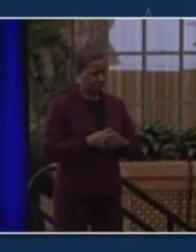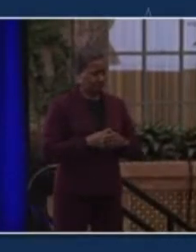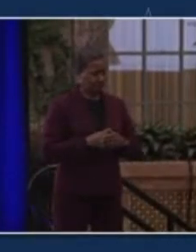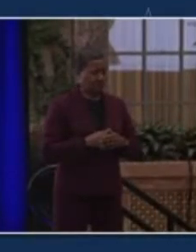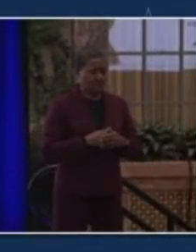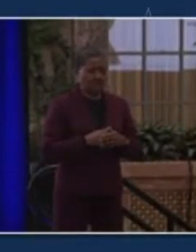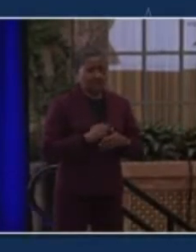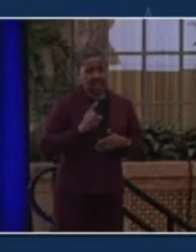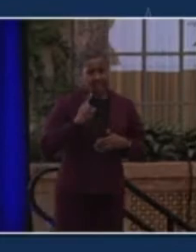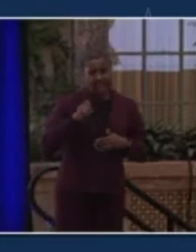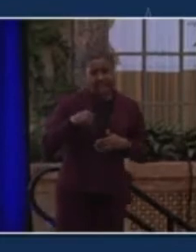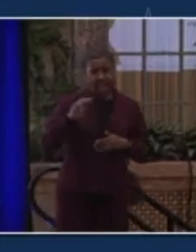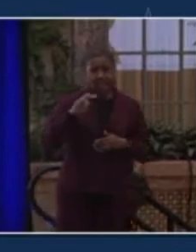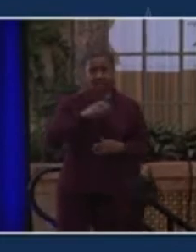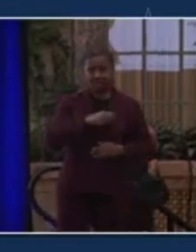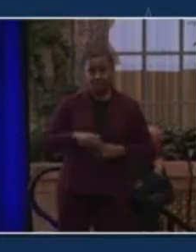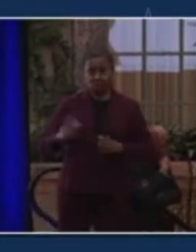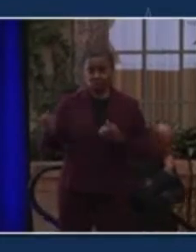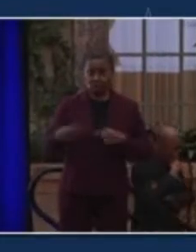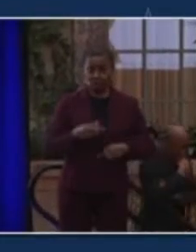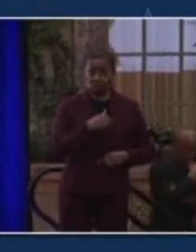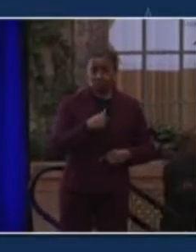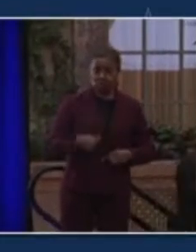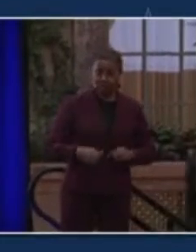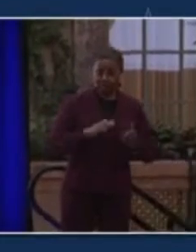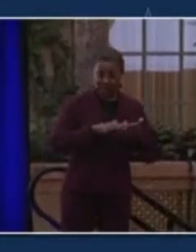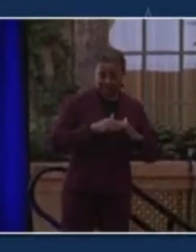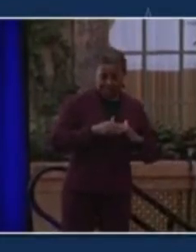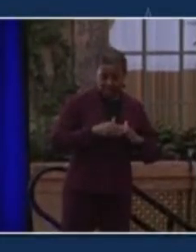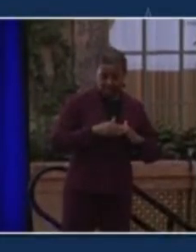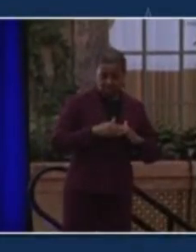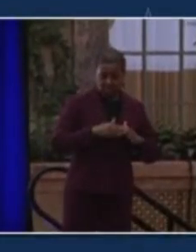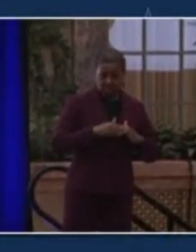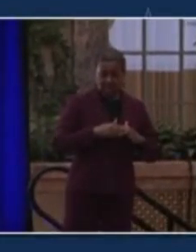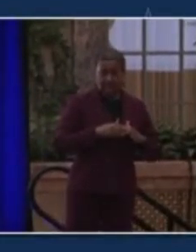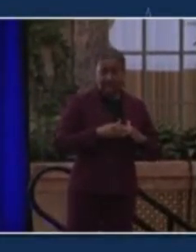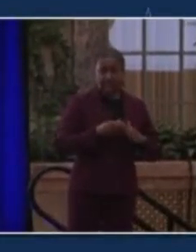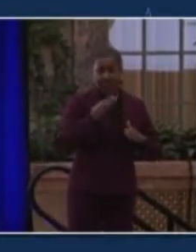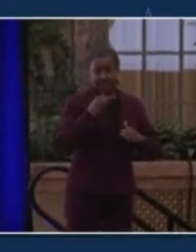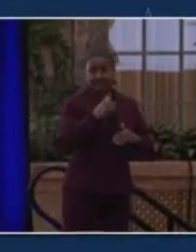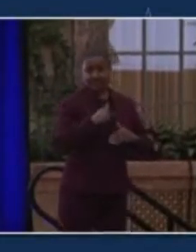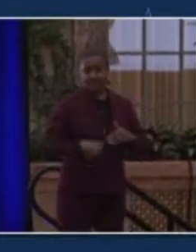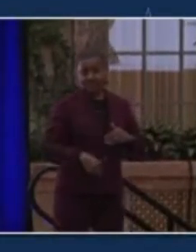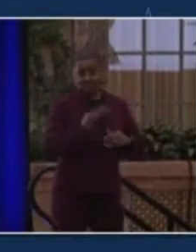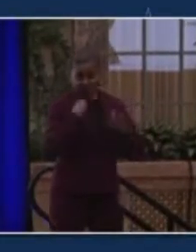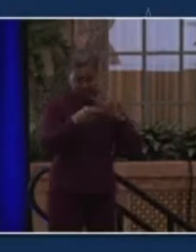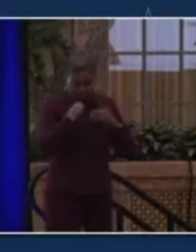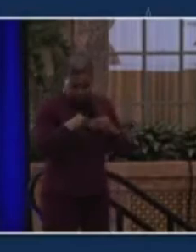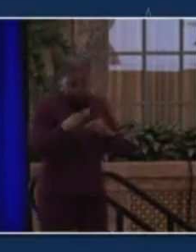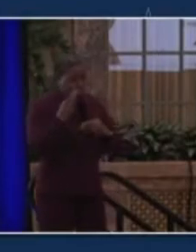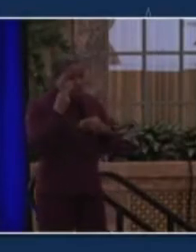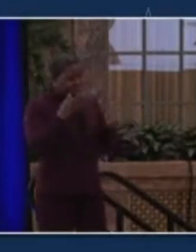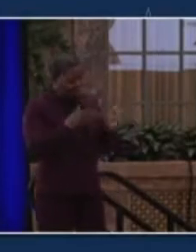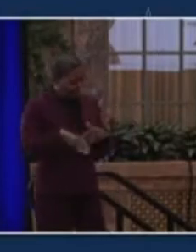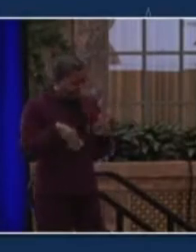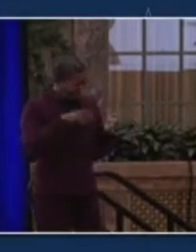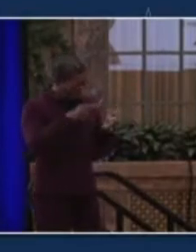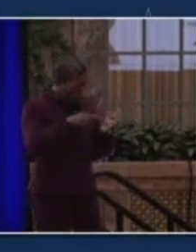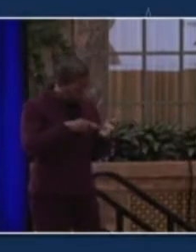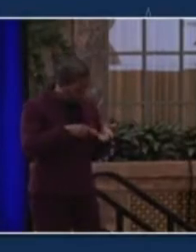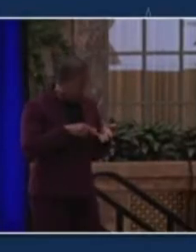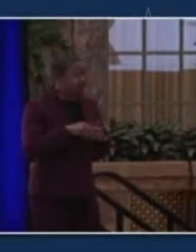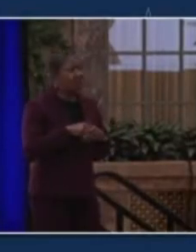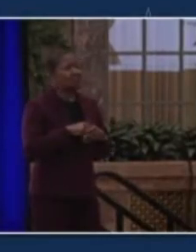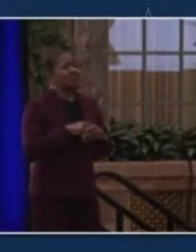invited Mayor Washington down to Chinatown, and he had some Chinese food and saw the plans